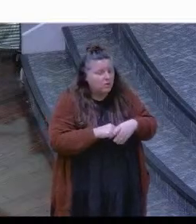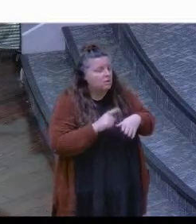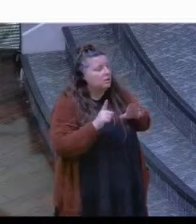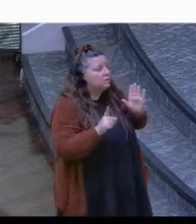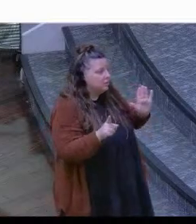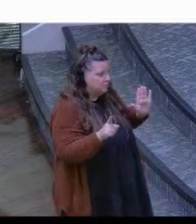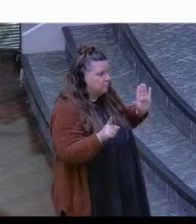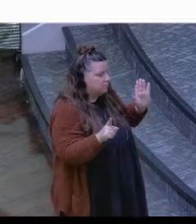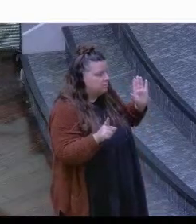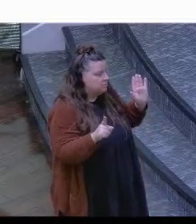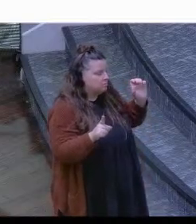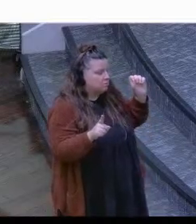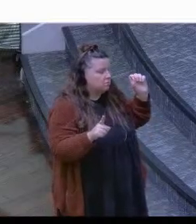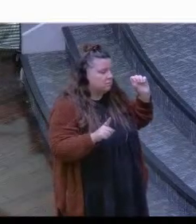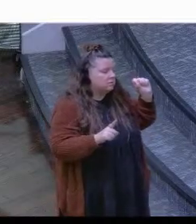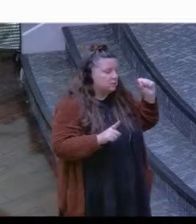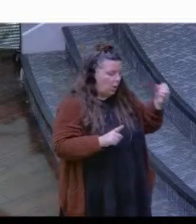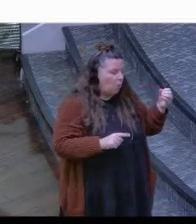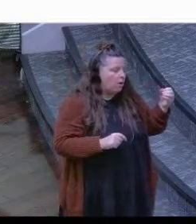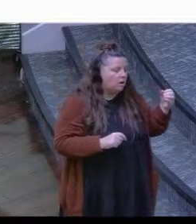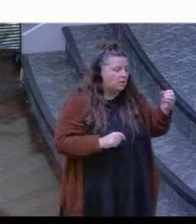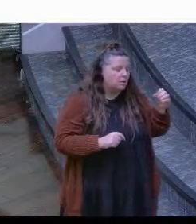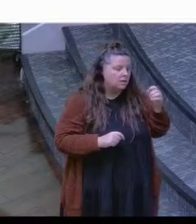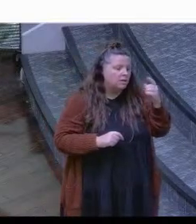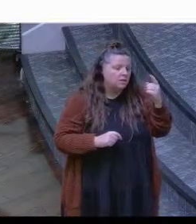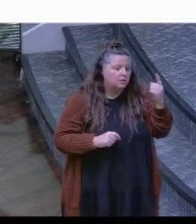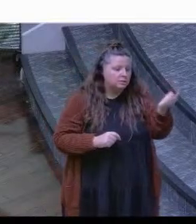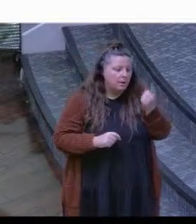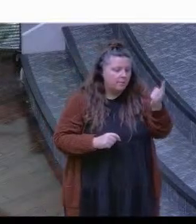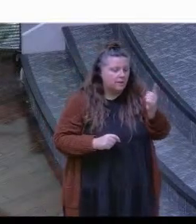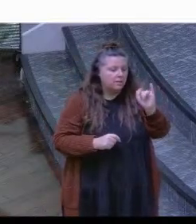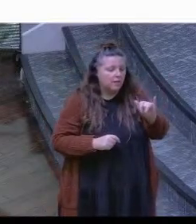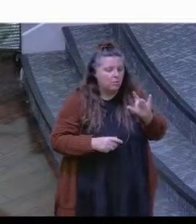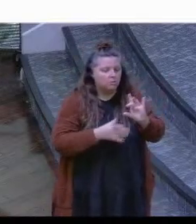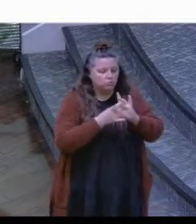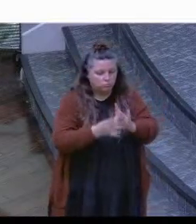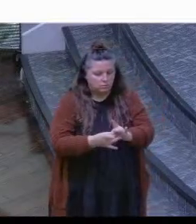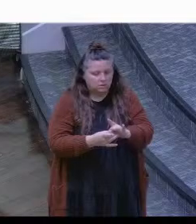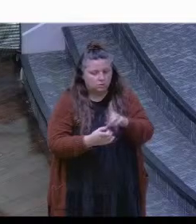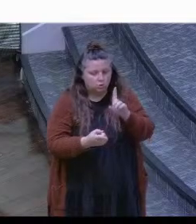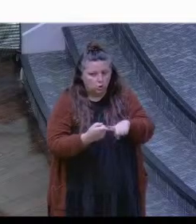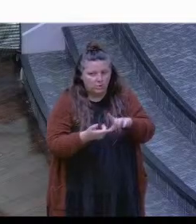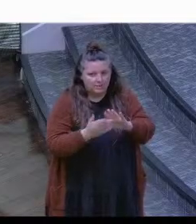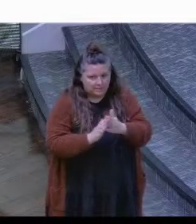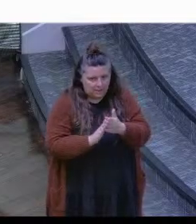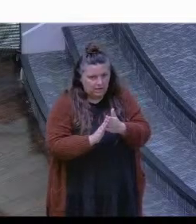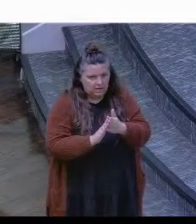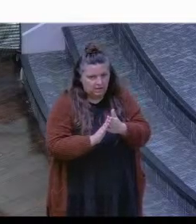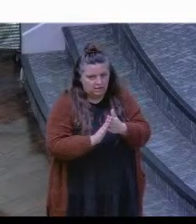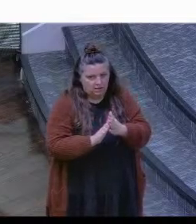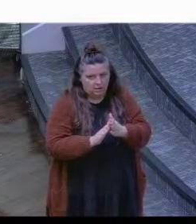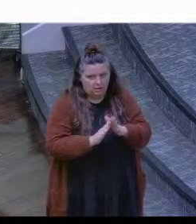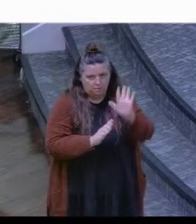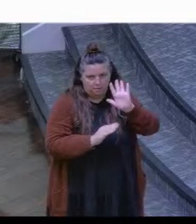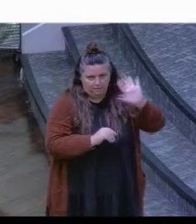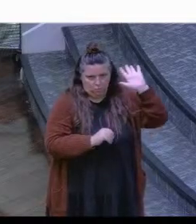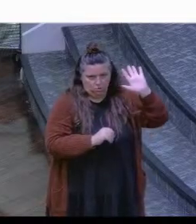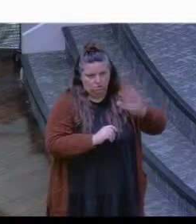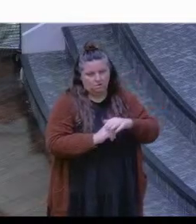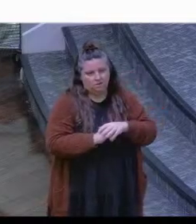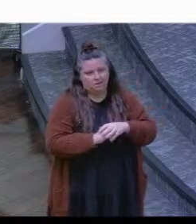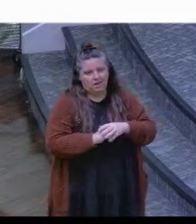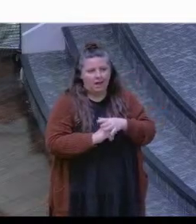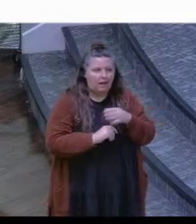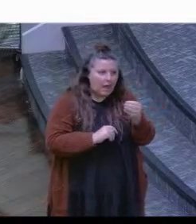to your point, it was something that was done in conjunction with the city in previous years, and it just kind